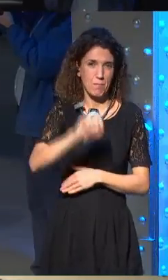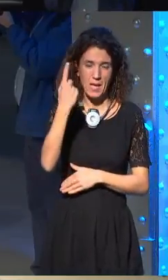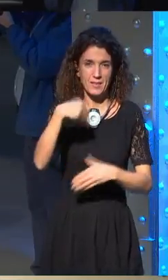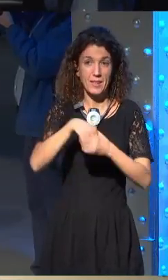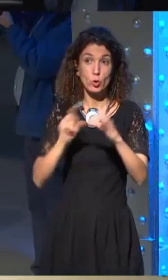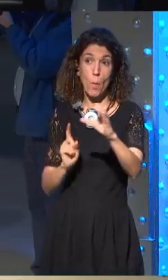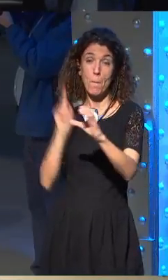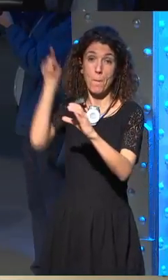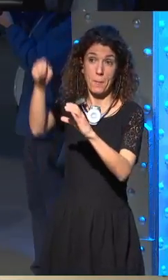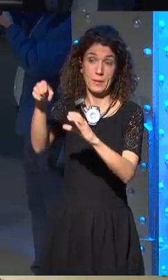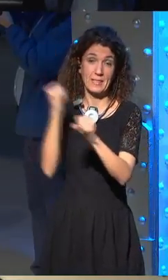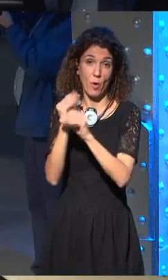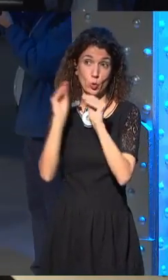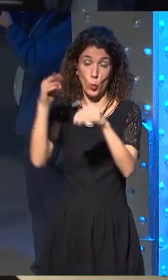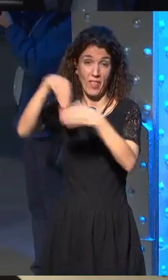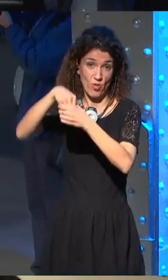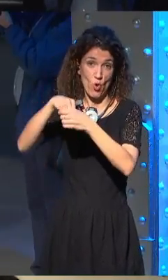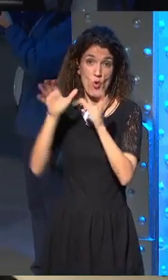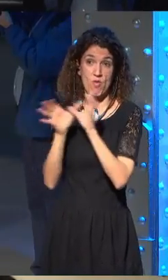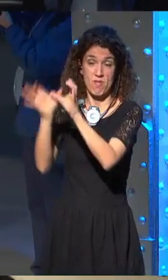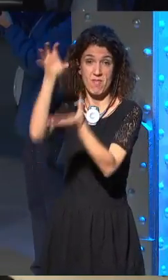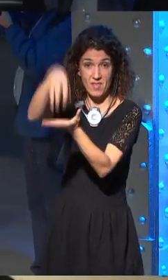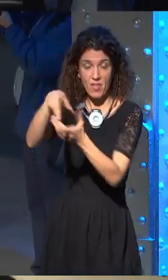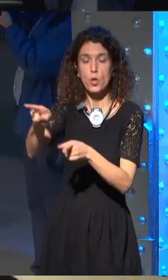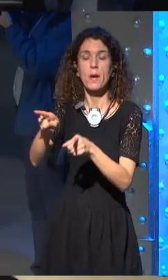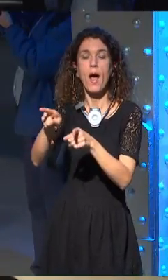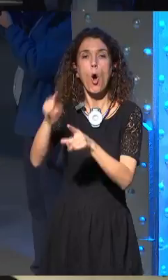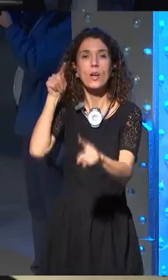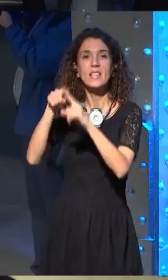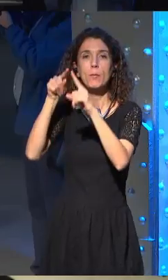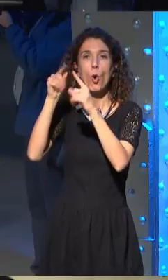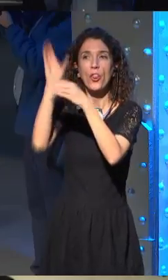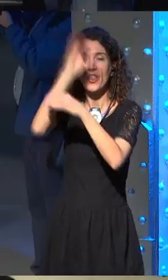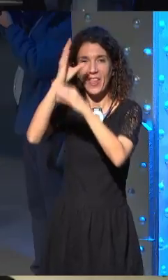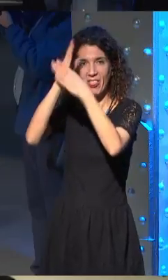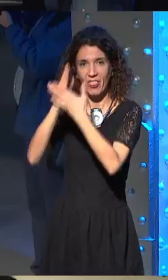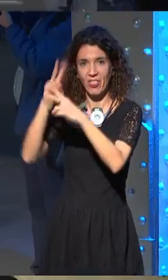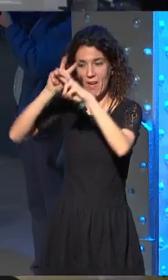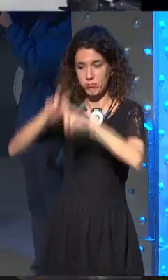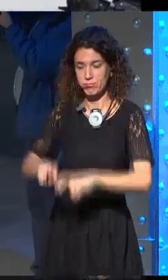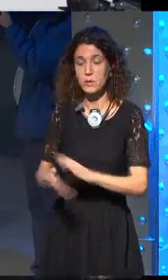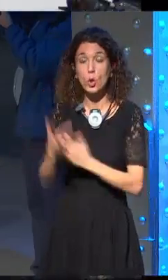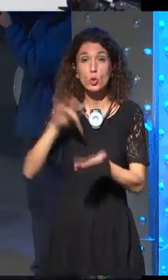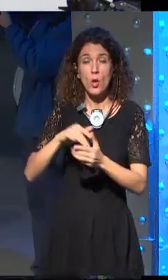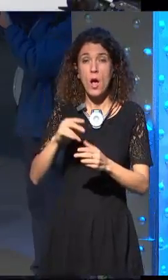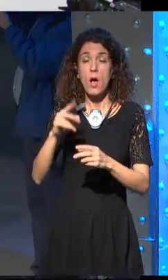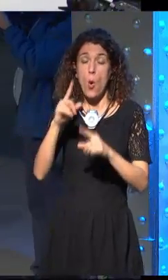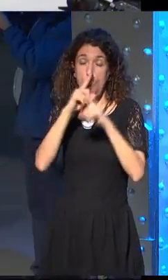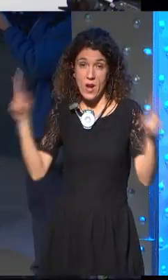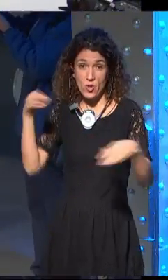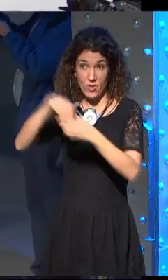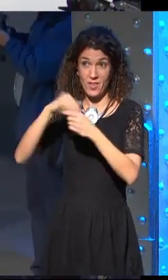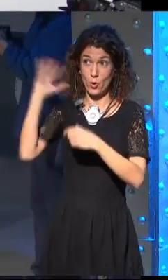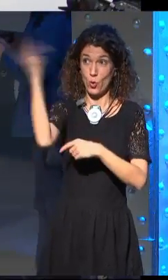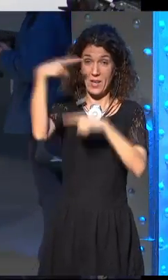most important parts of the mission that the captain established there, that was science. Captain Kelly, when you spend